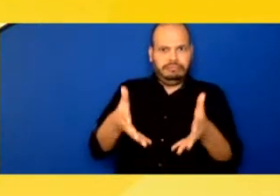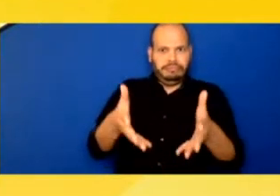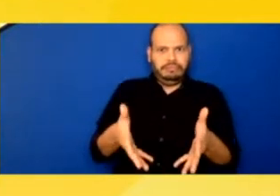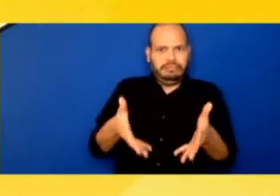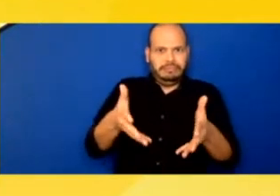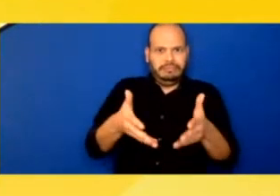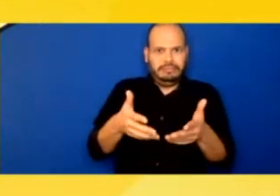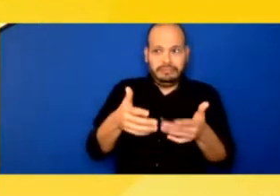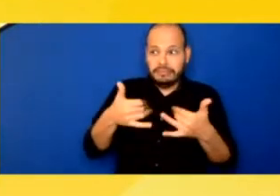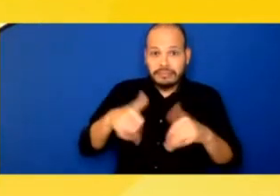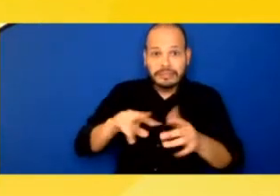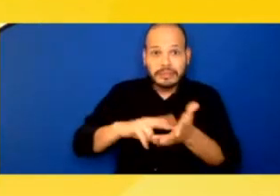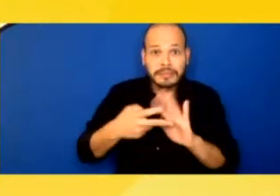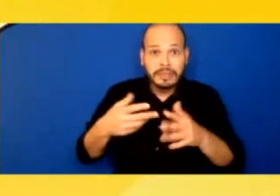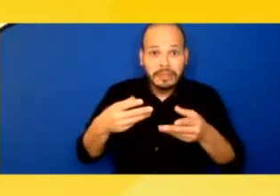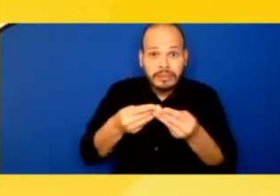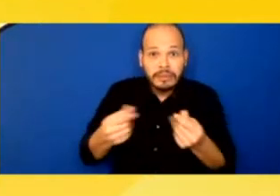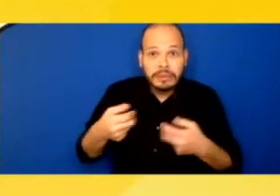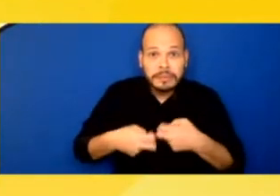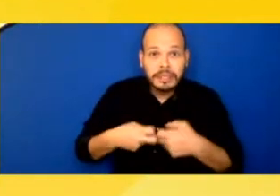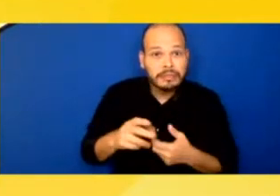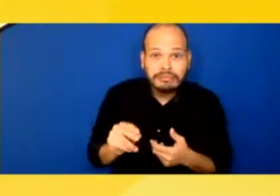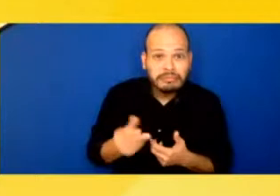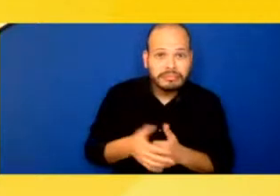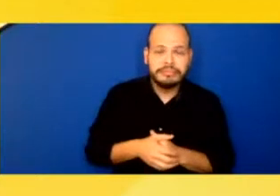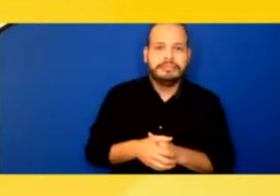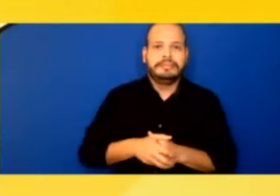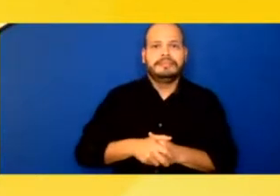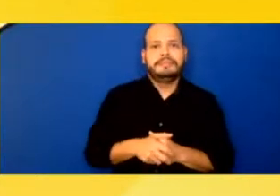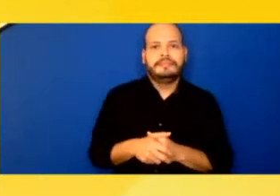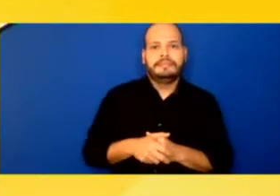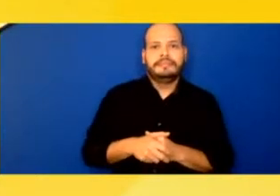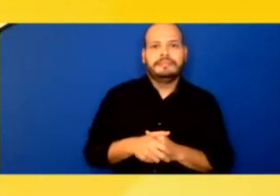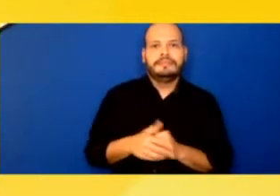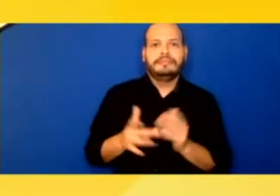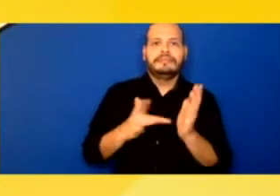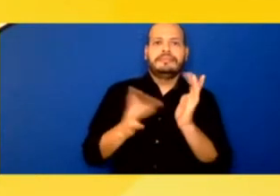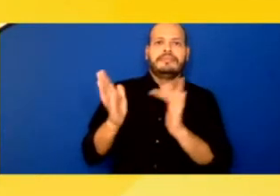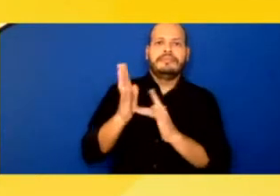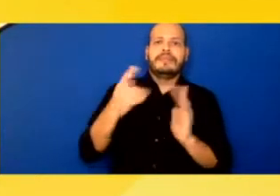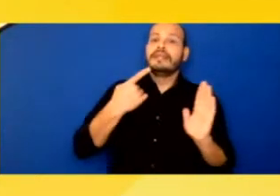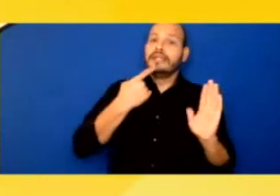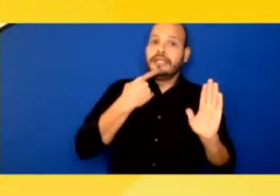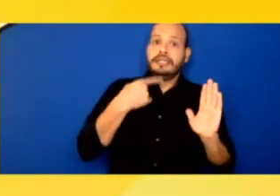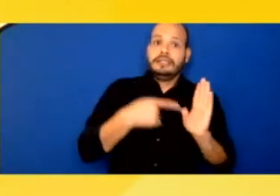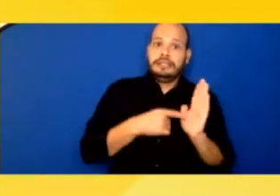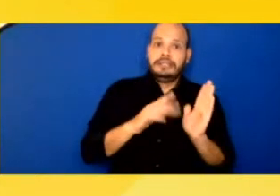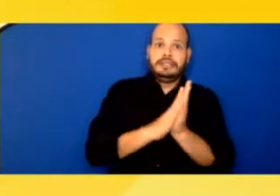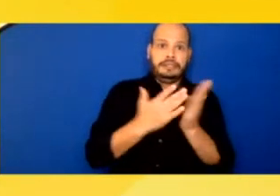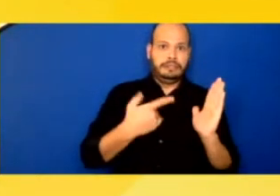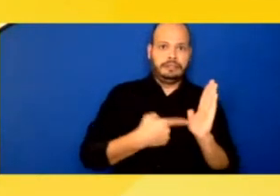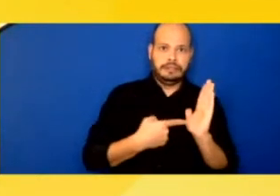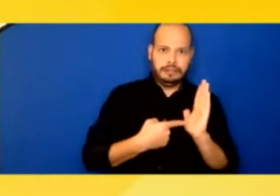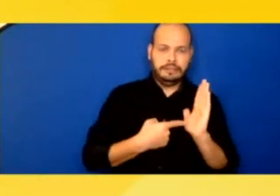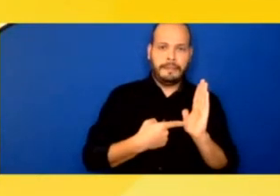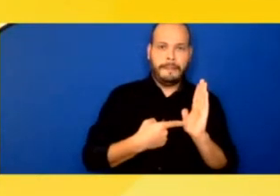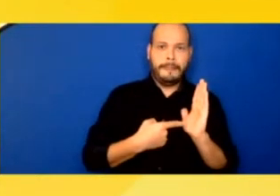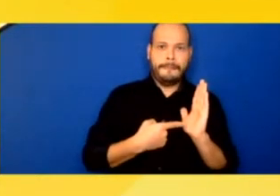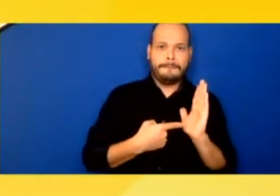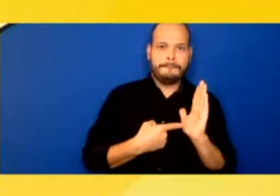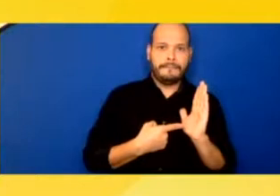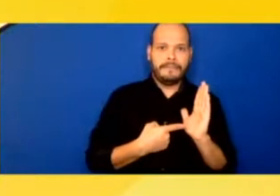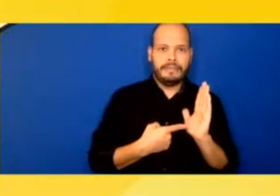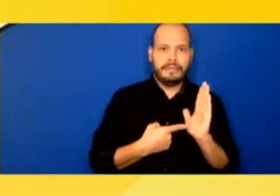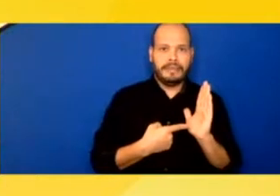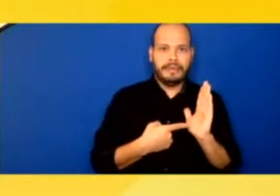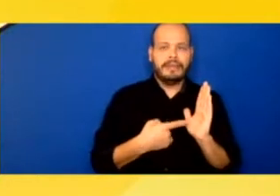but it says that Ephraim had everything they needed